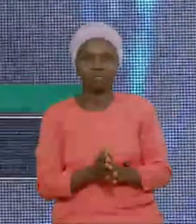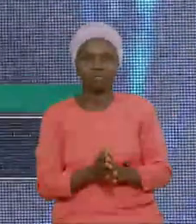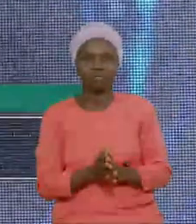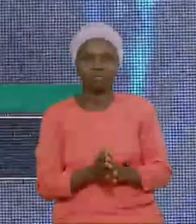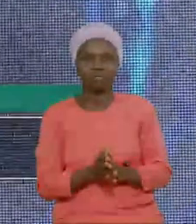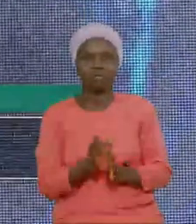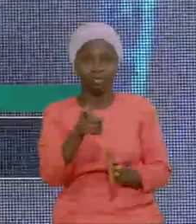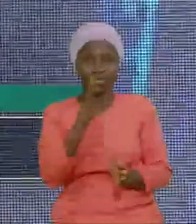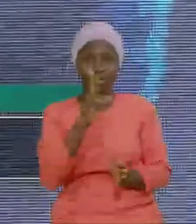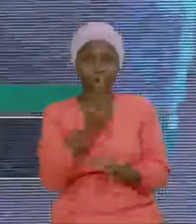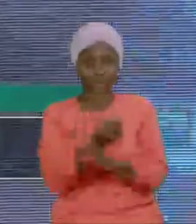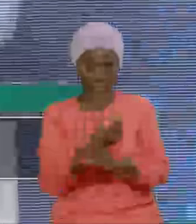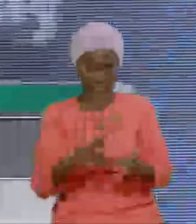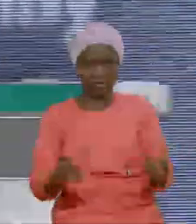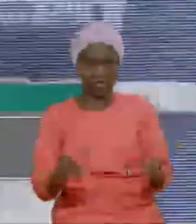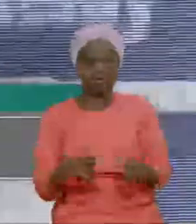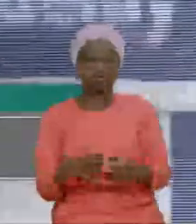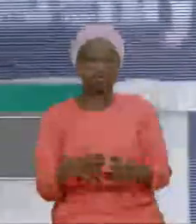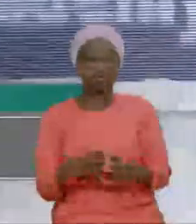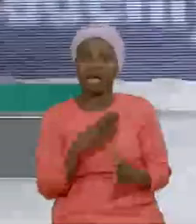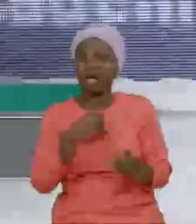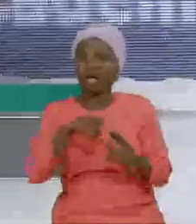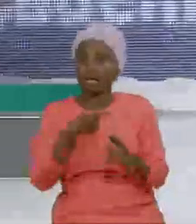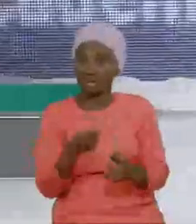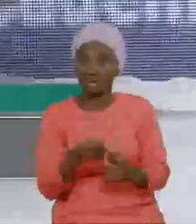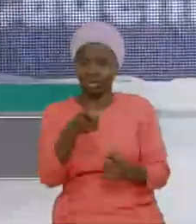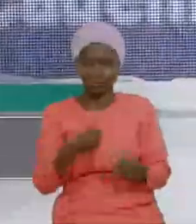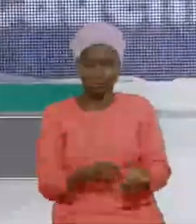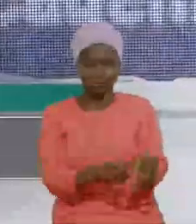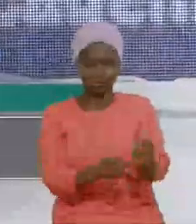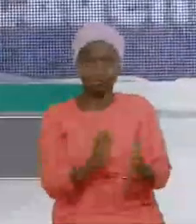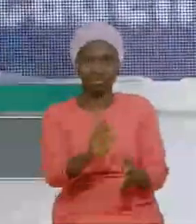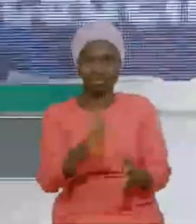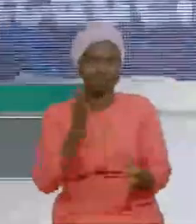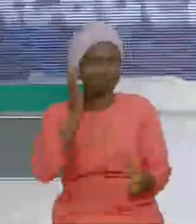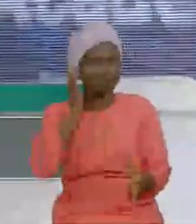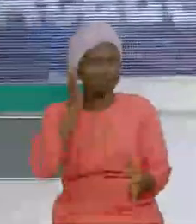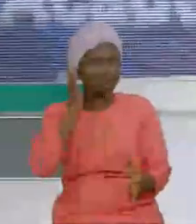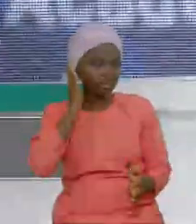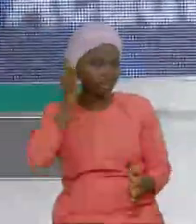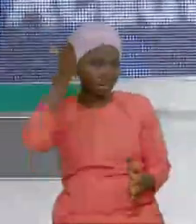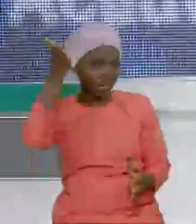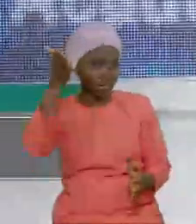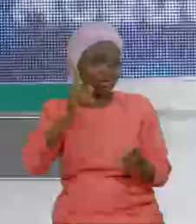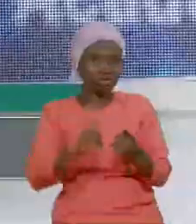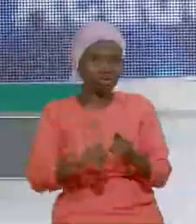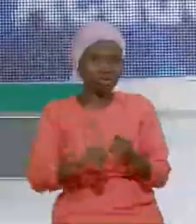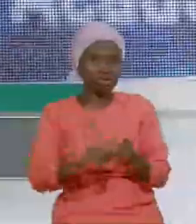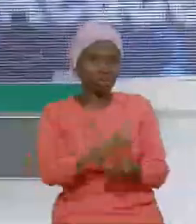You're delivered. And then you now follow your destiny to change the